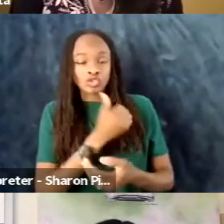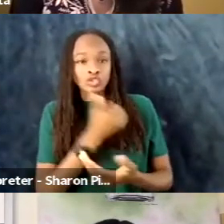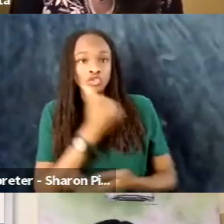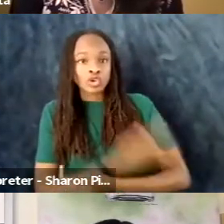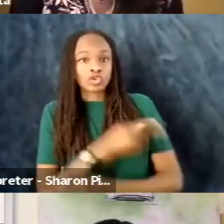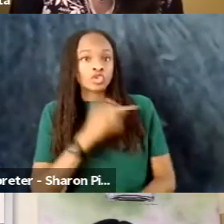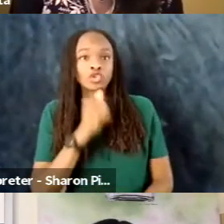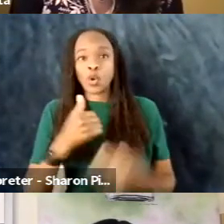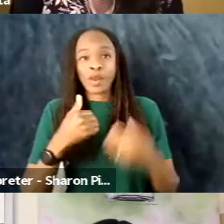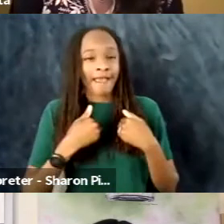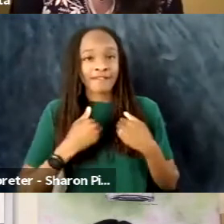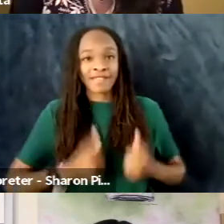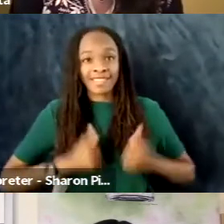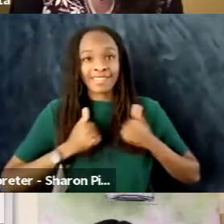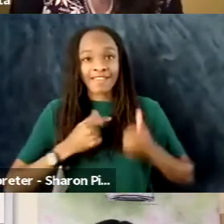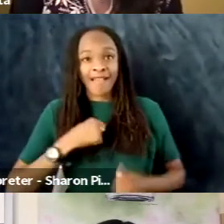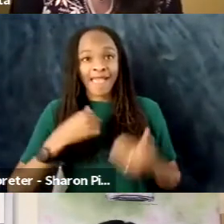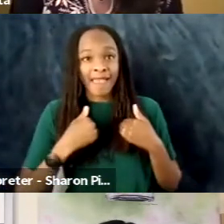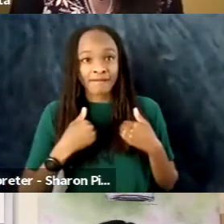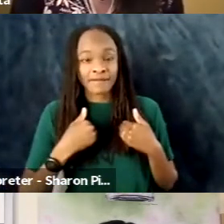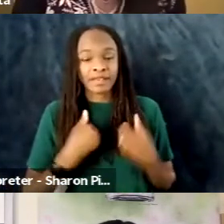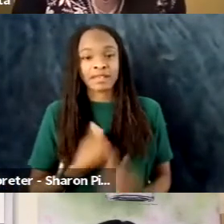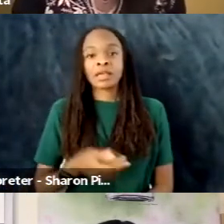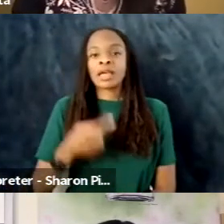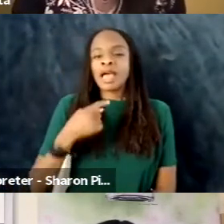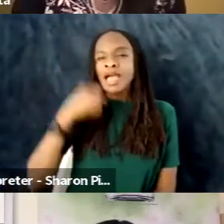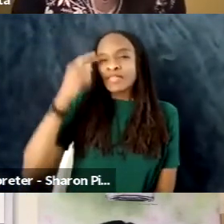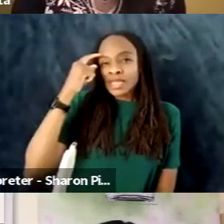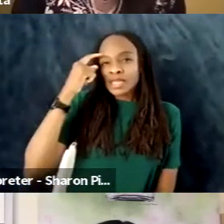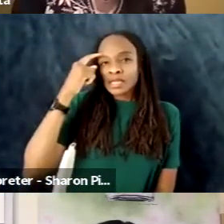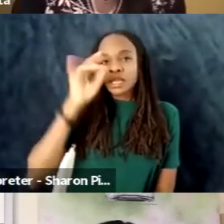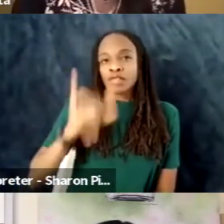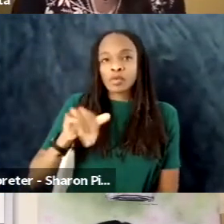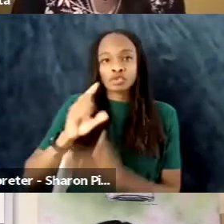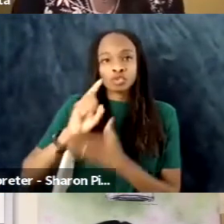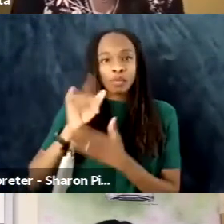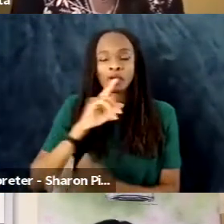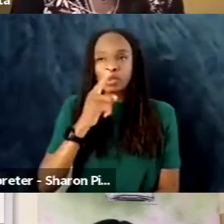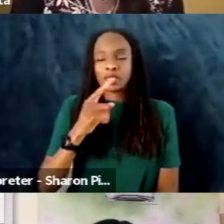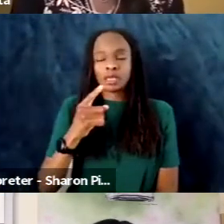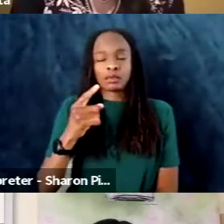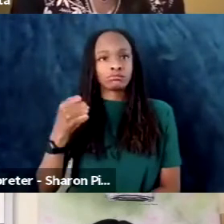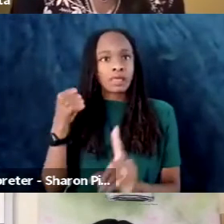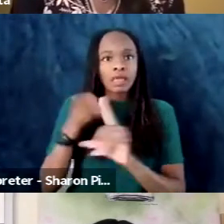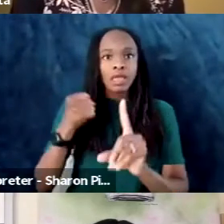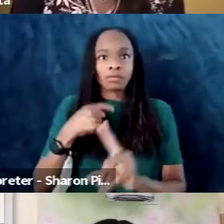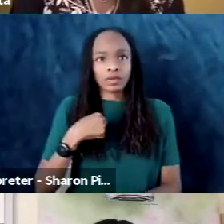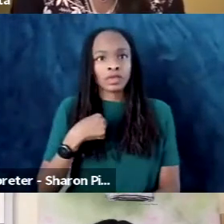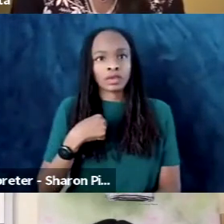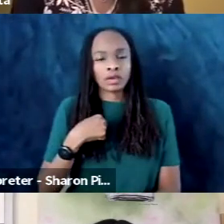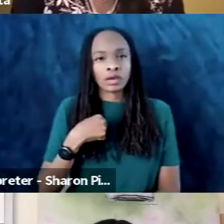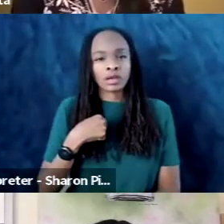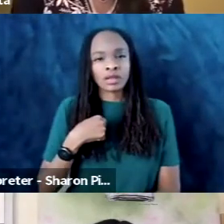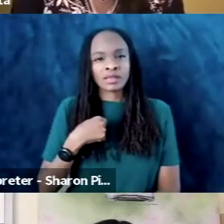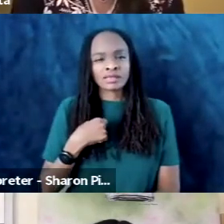have the life that I have." And I think that was a moment that really hit me in the sense of how